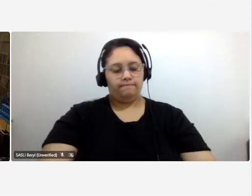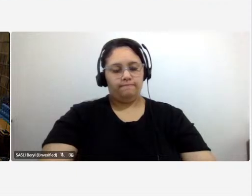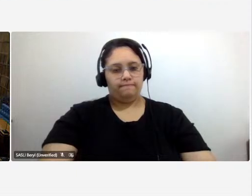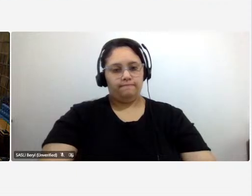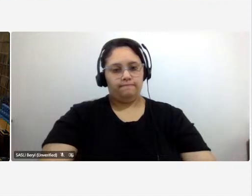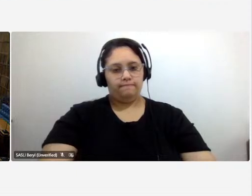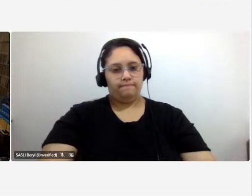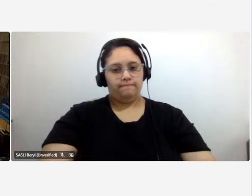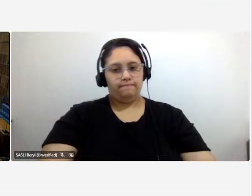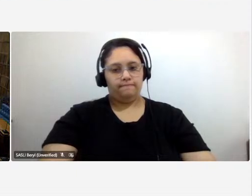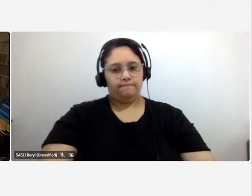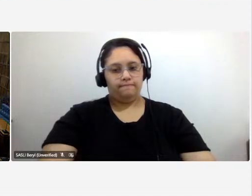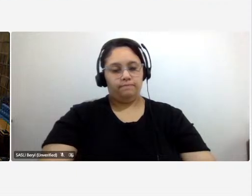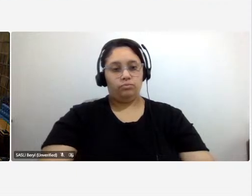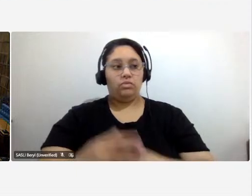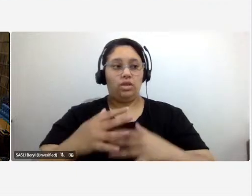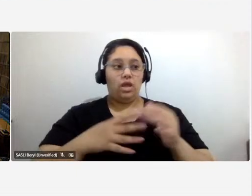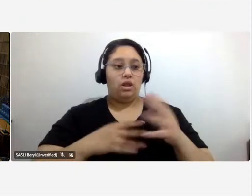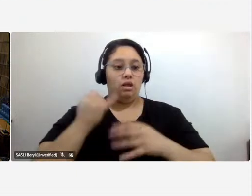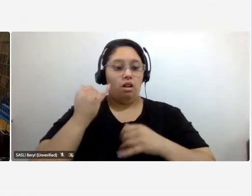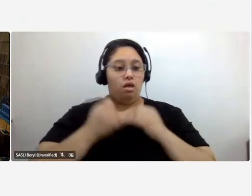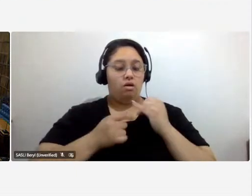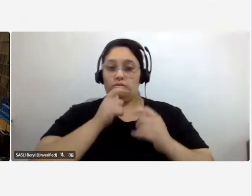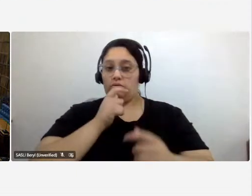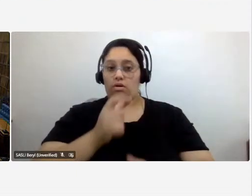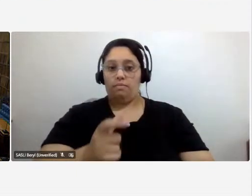Right, colleagues, any last comments?